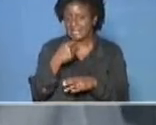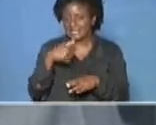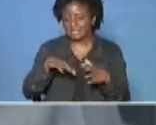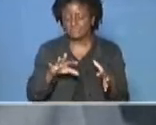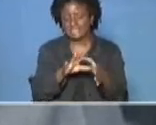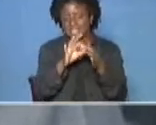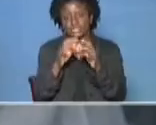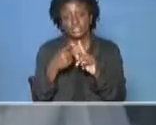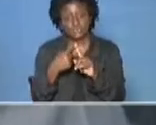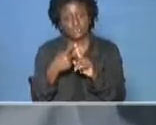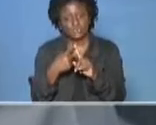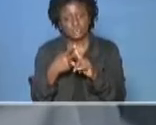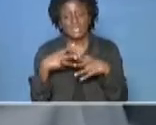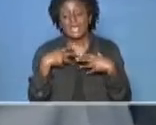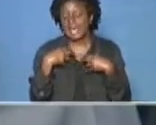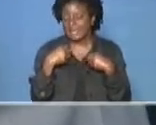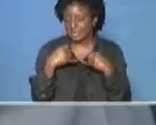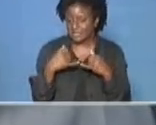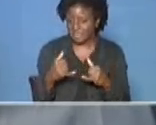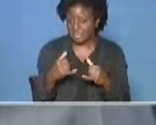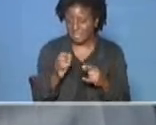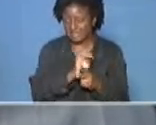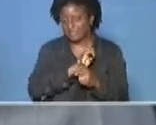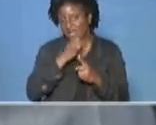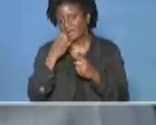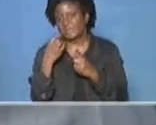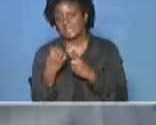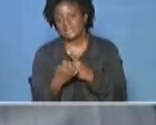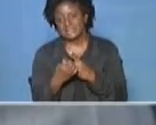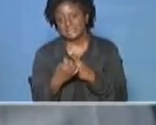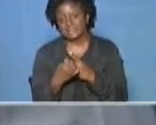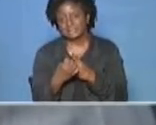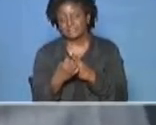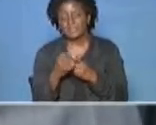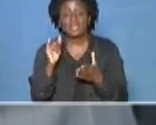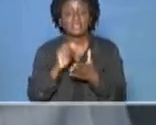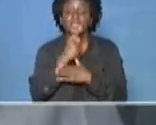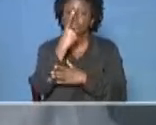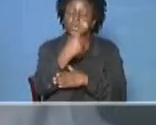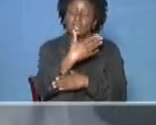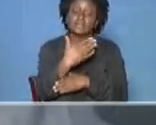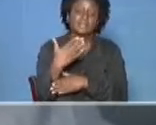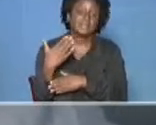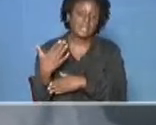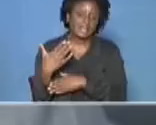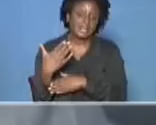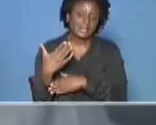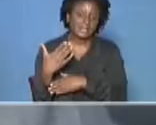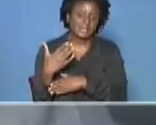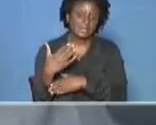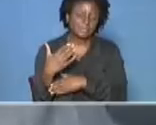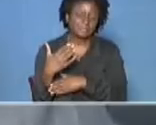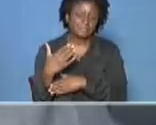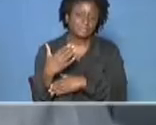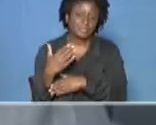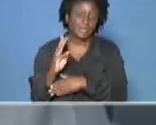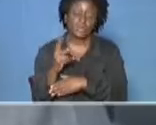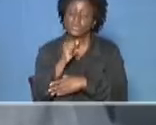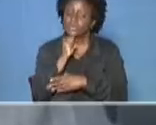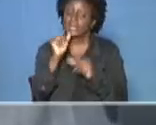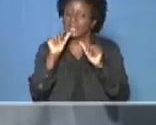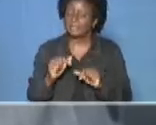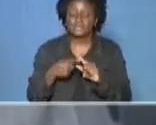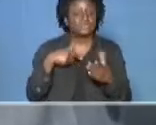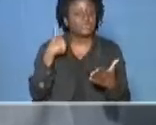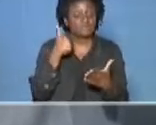to a healthy environment, and that is one of the things that we were not able to